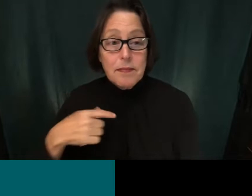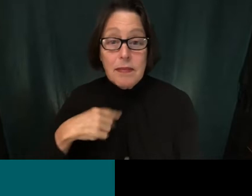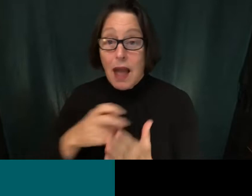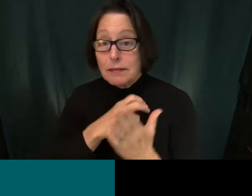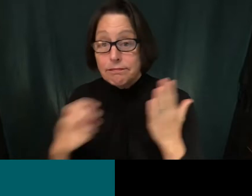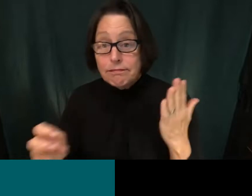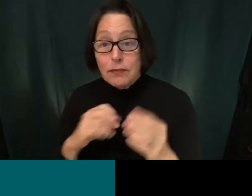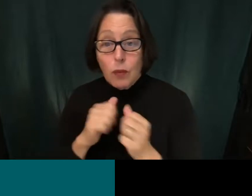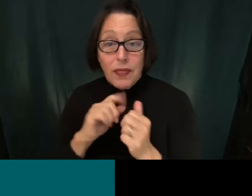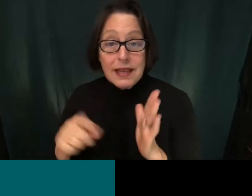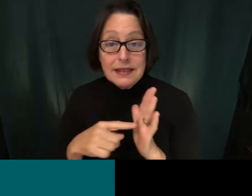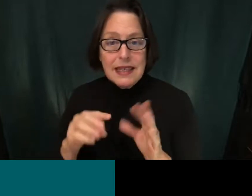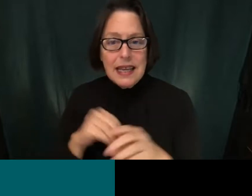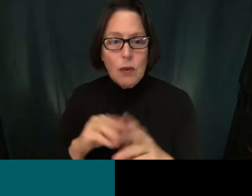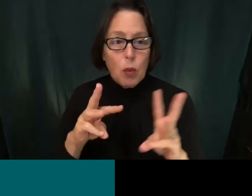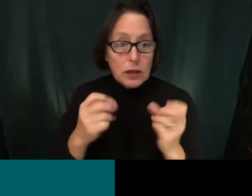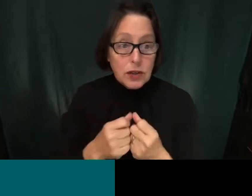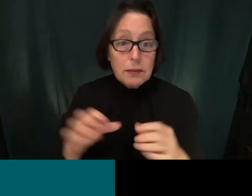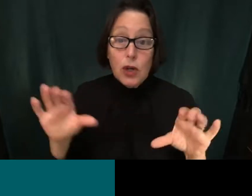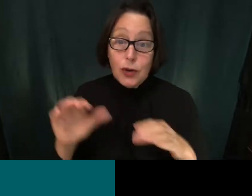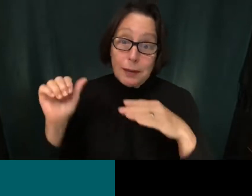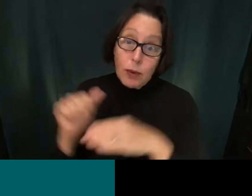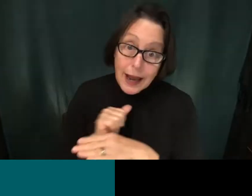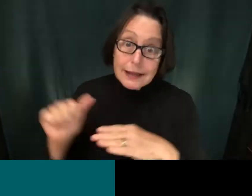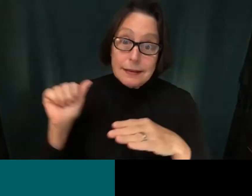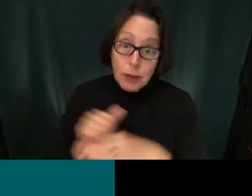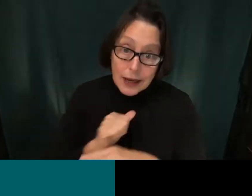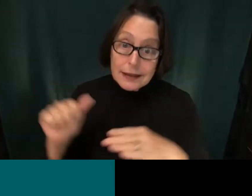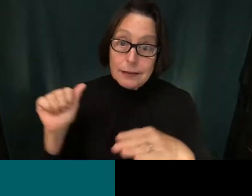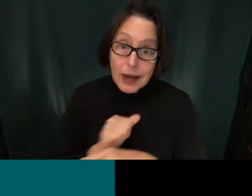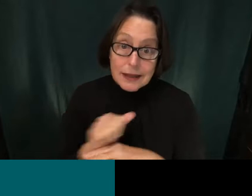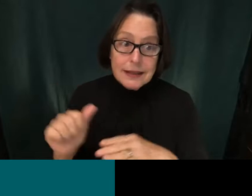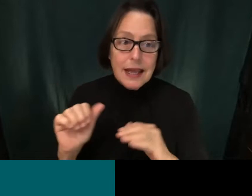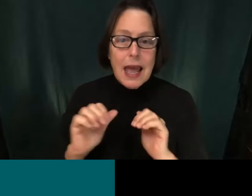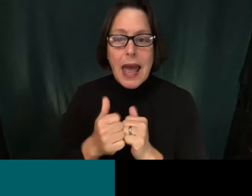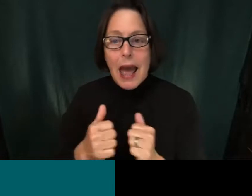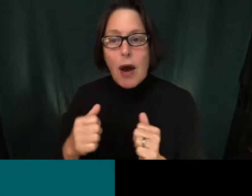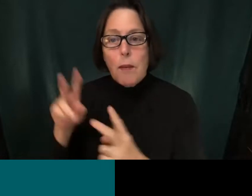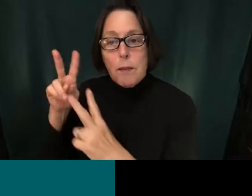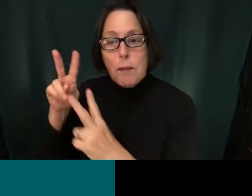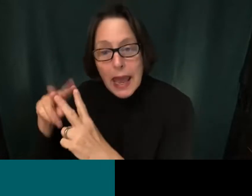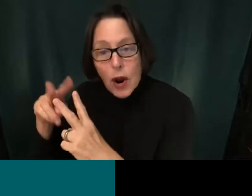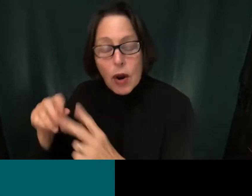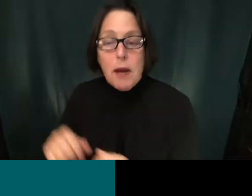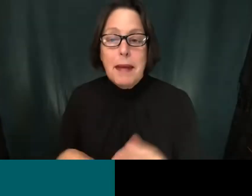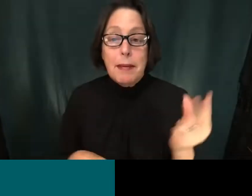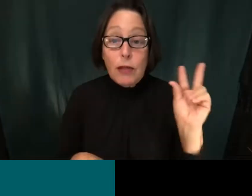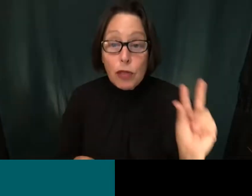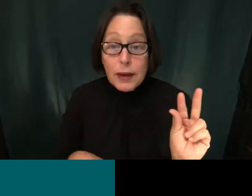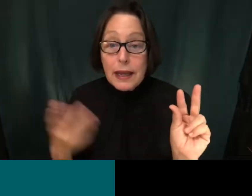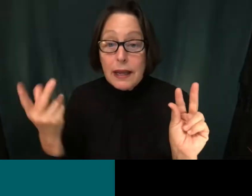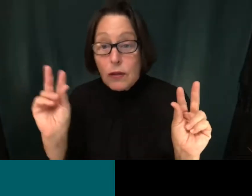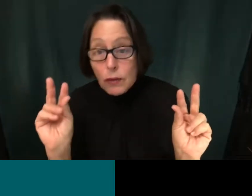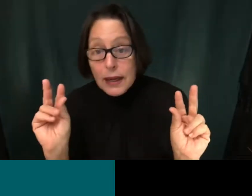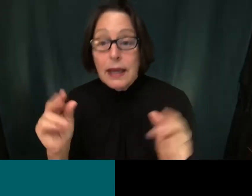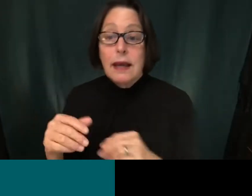of my workshops and doing practice. So how to break into trios or pairs and really practice offline so that